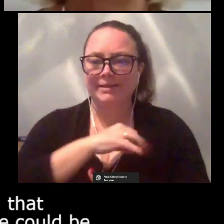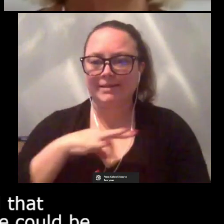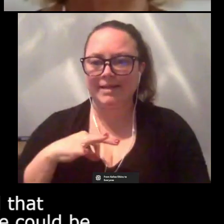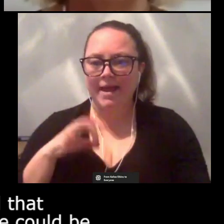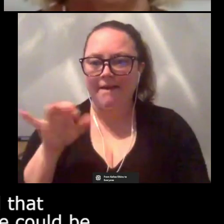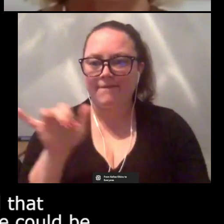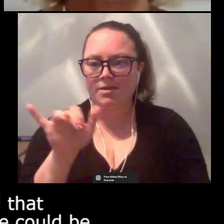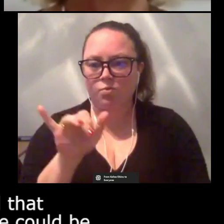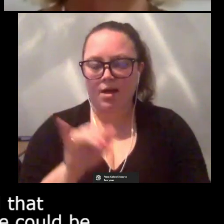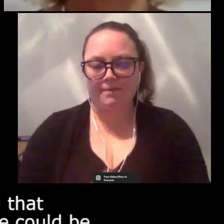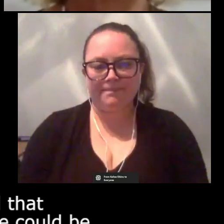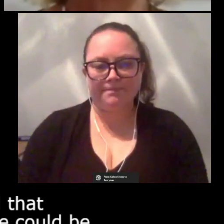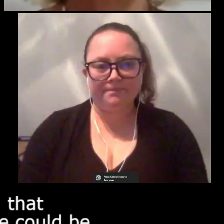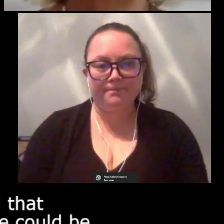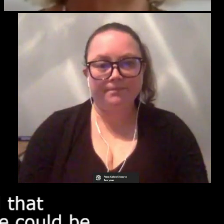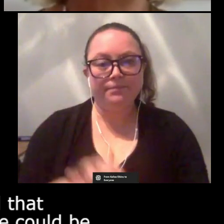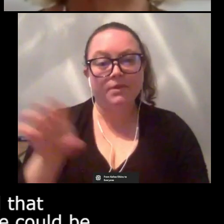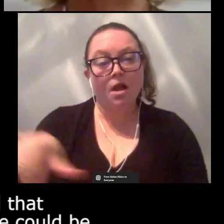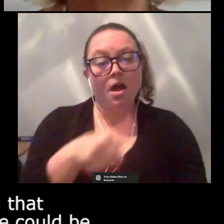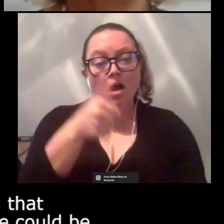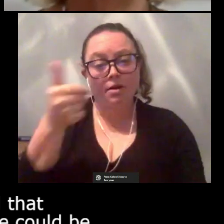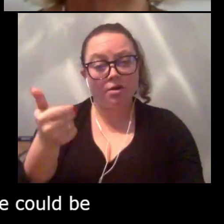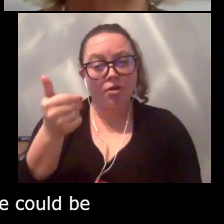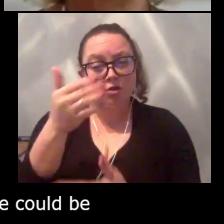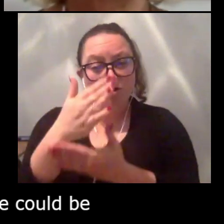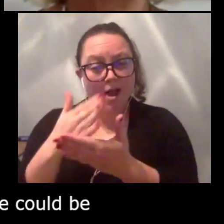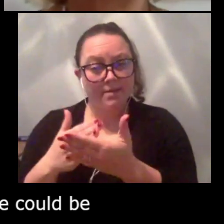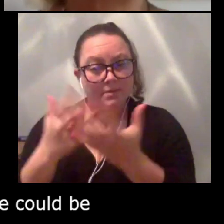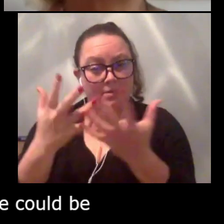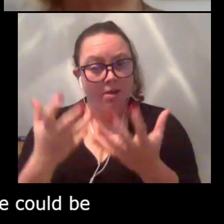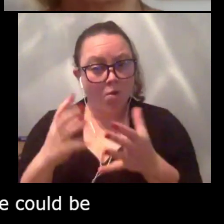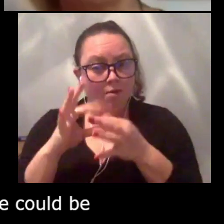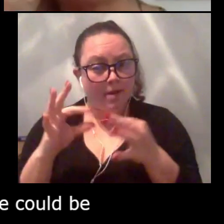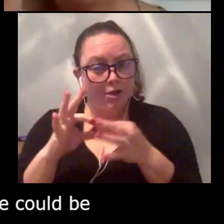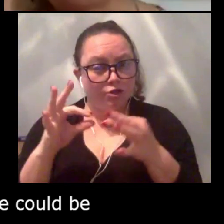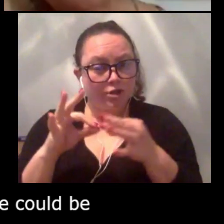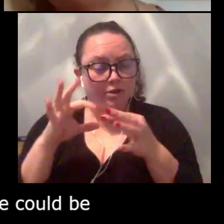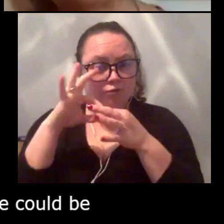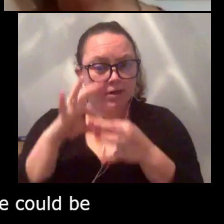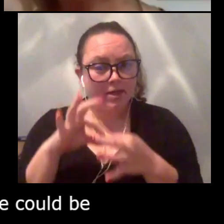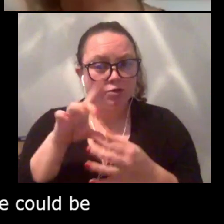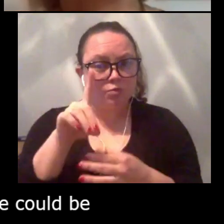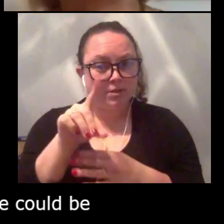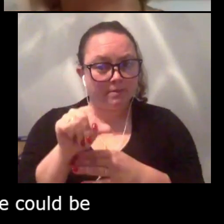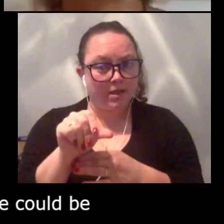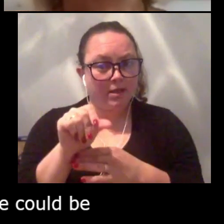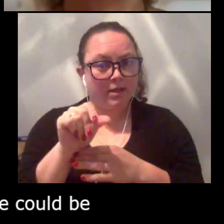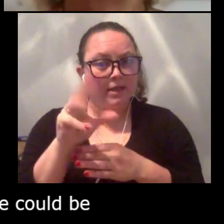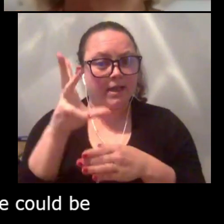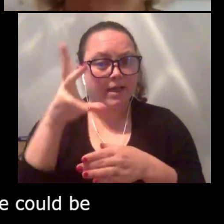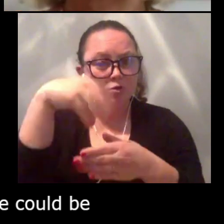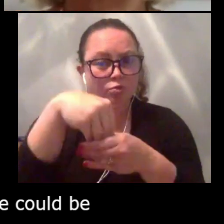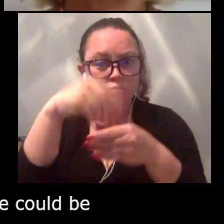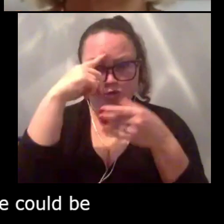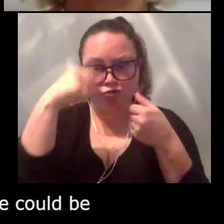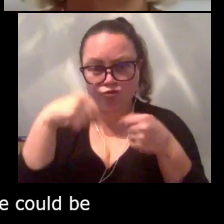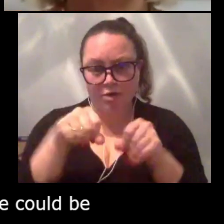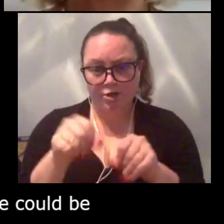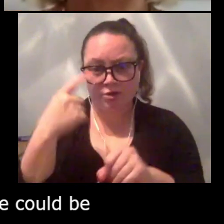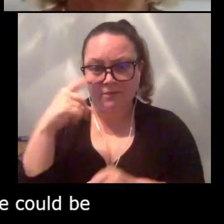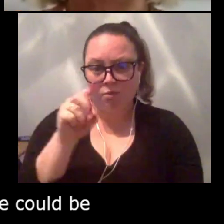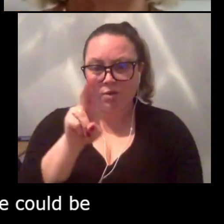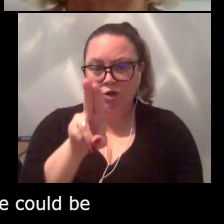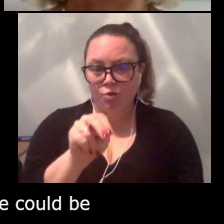One other aspect I'd like to mention with the disability inclusion strategy of the UN is encouraging people